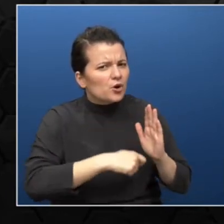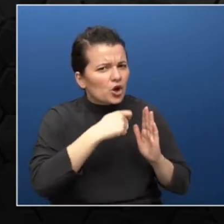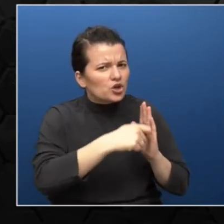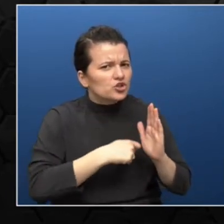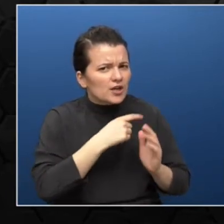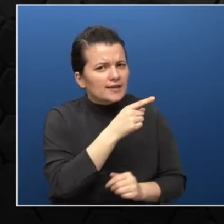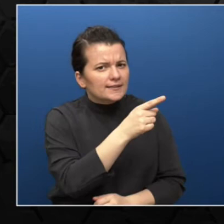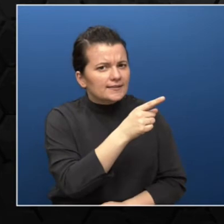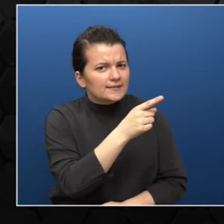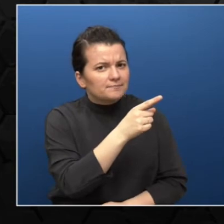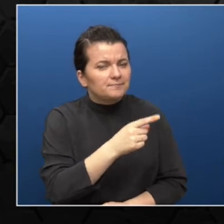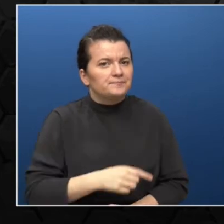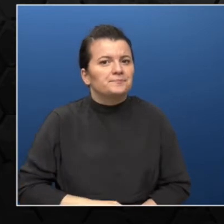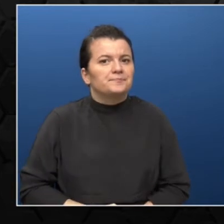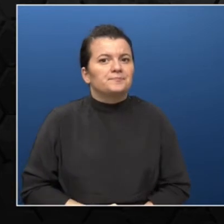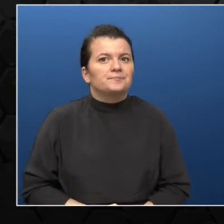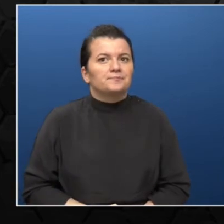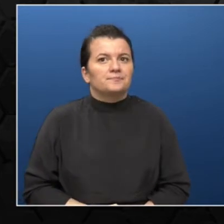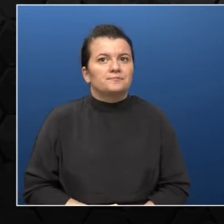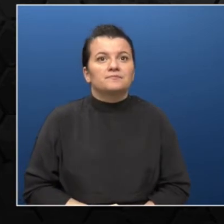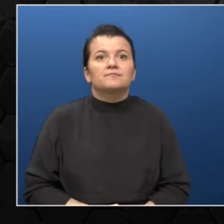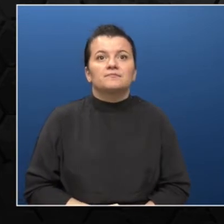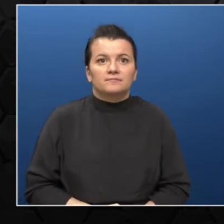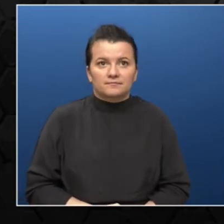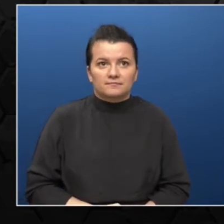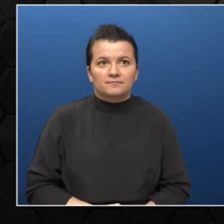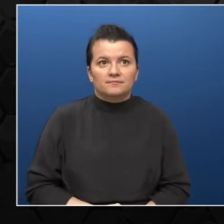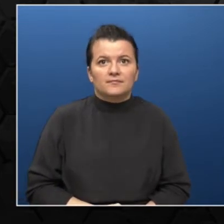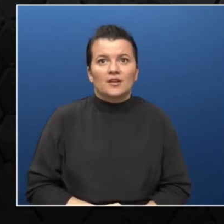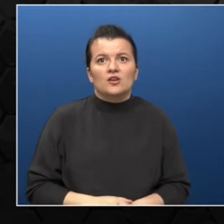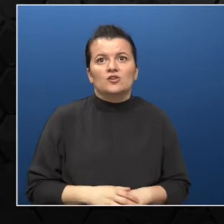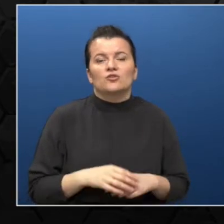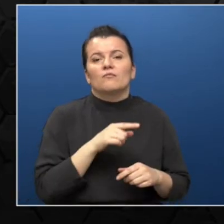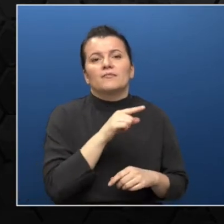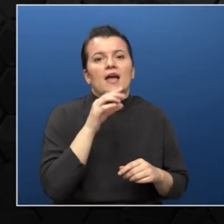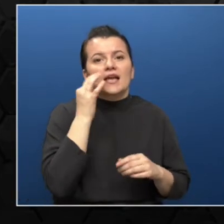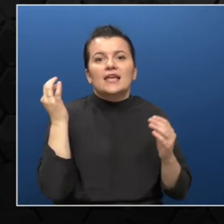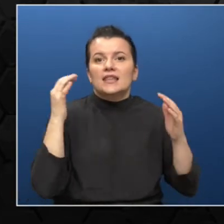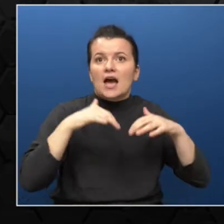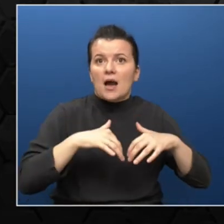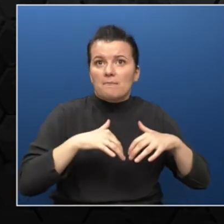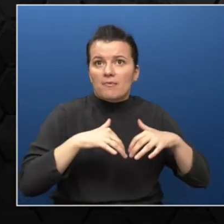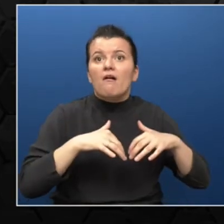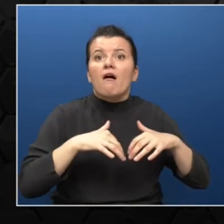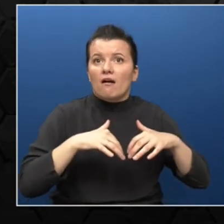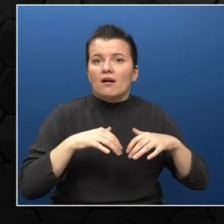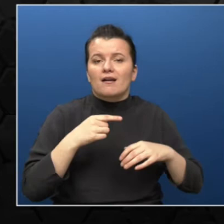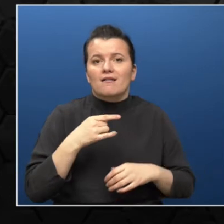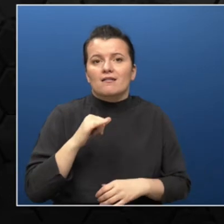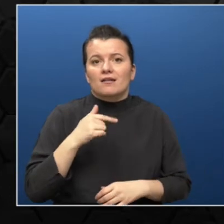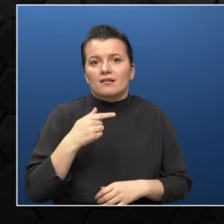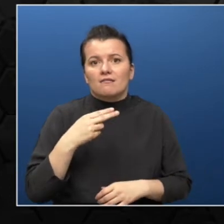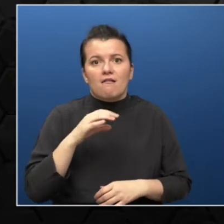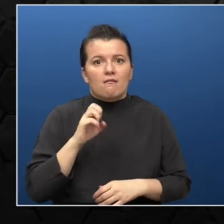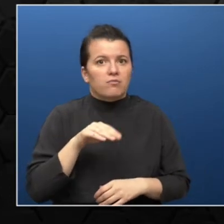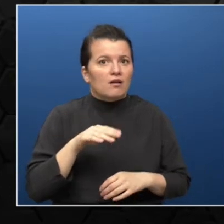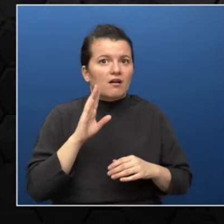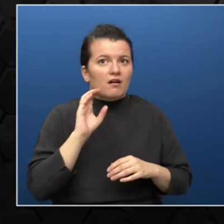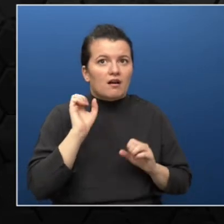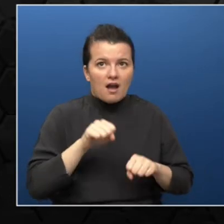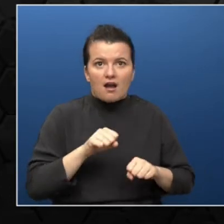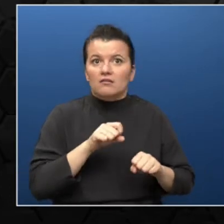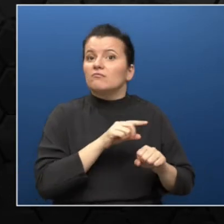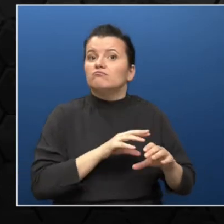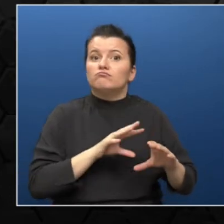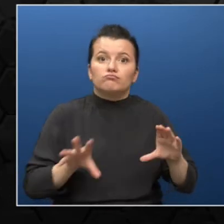could basically go ahead and clone this GitHub repository, export our model for TensorFlow.js, and